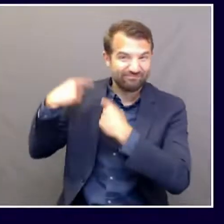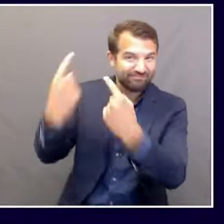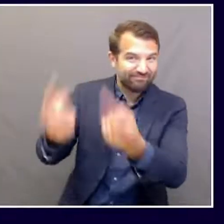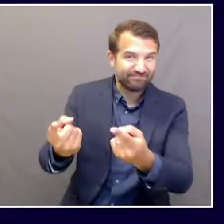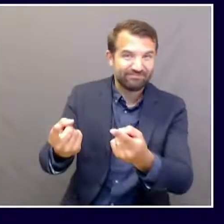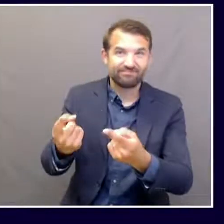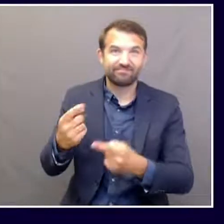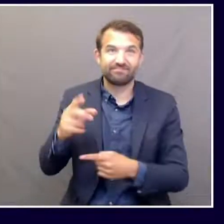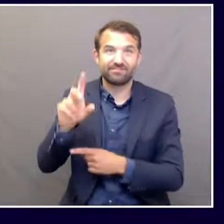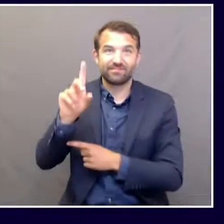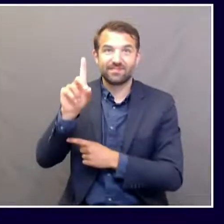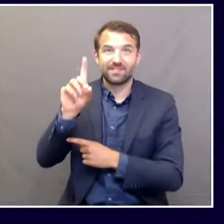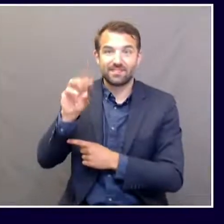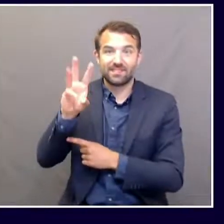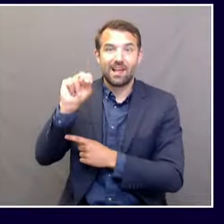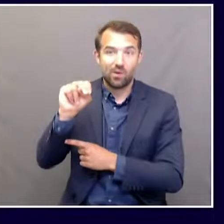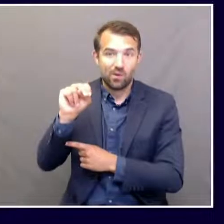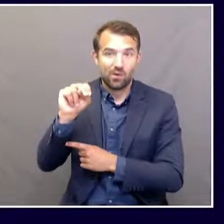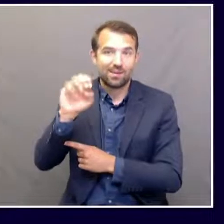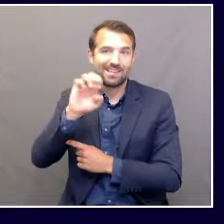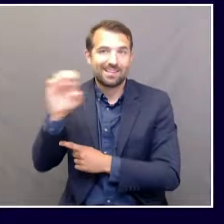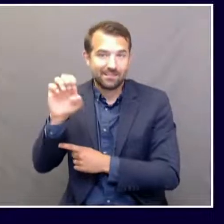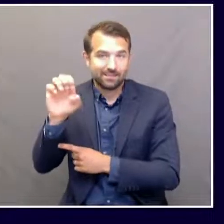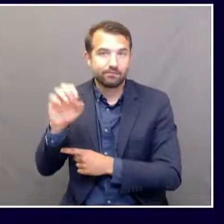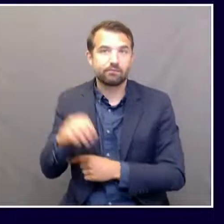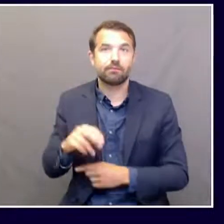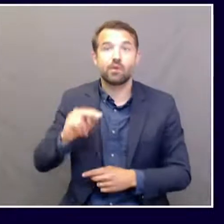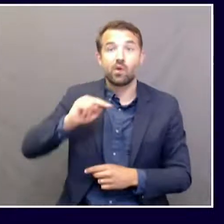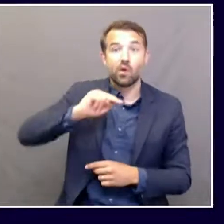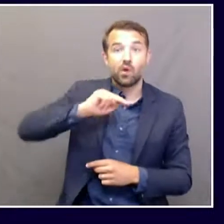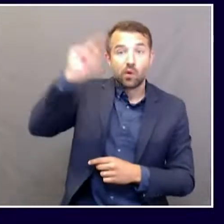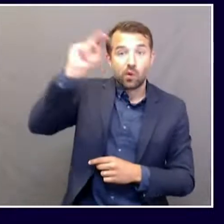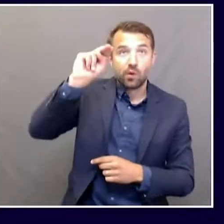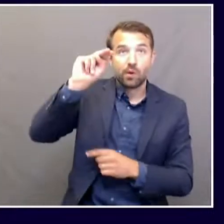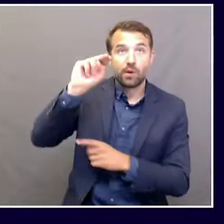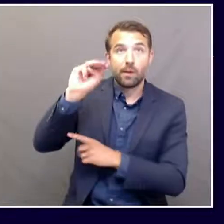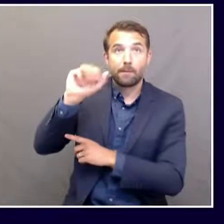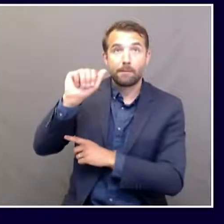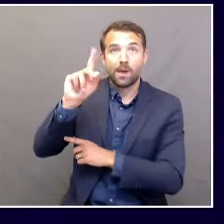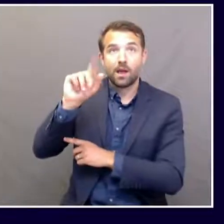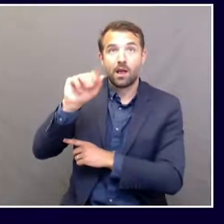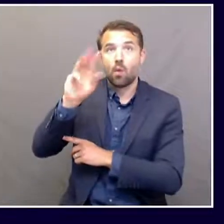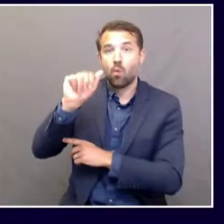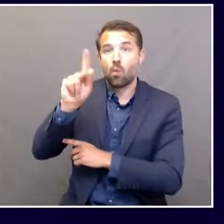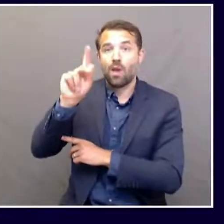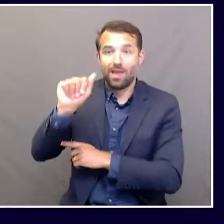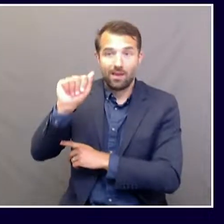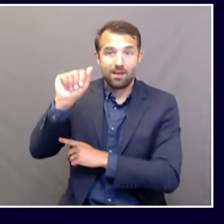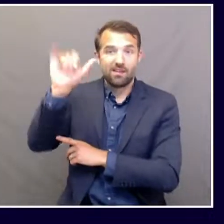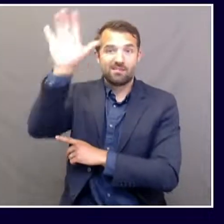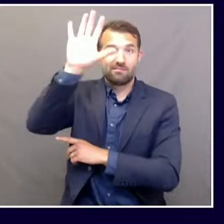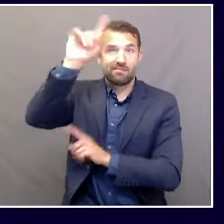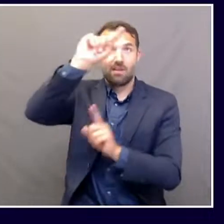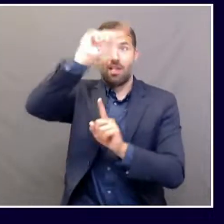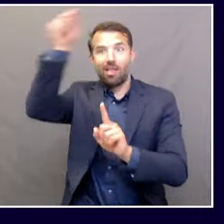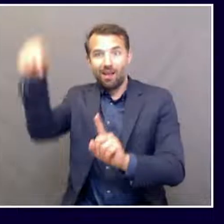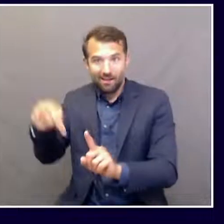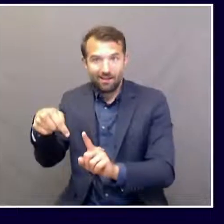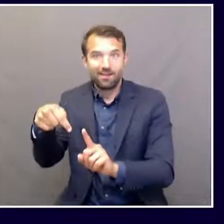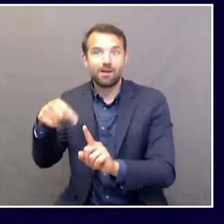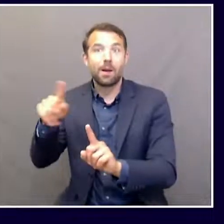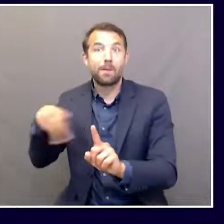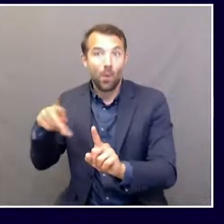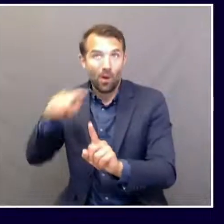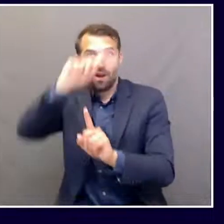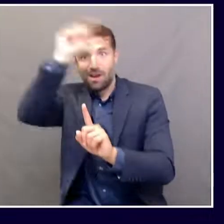then Old Orchard Beach. The J&J vaccine that it administers will go on to that second dose tally. If that's just a consideration you've got